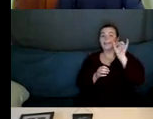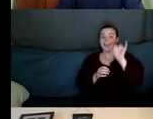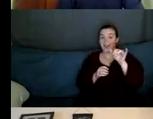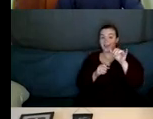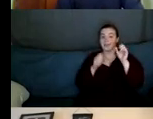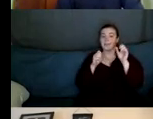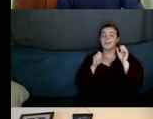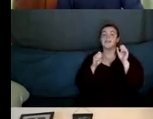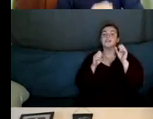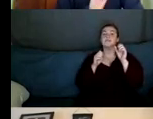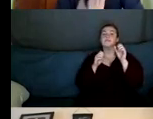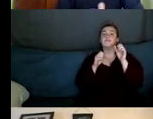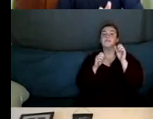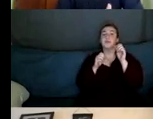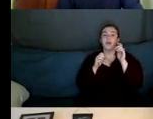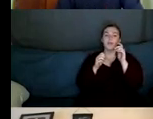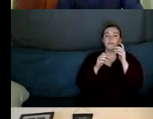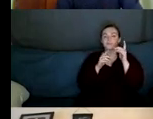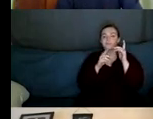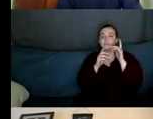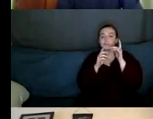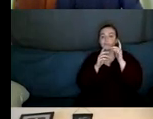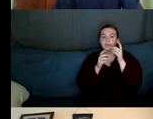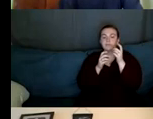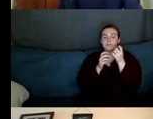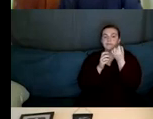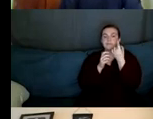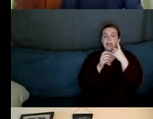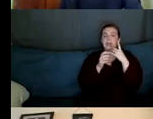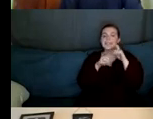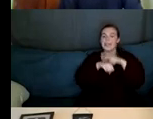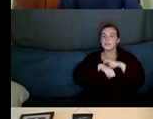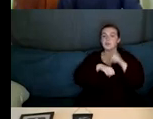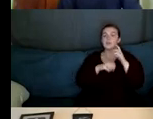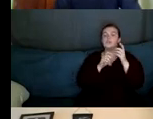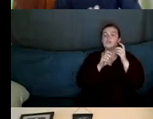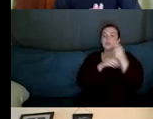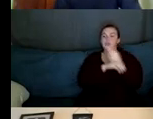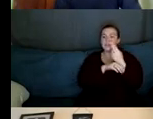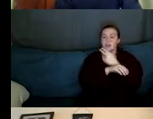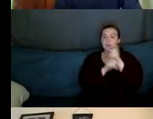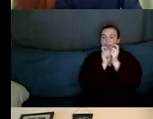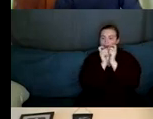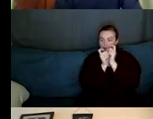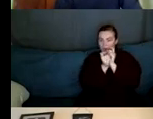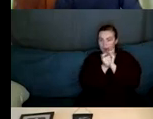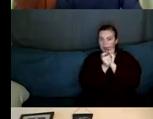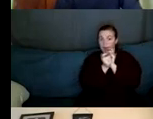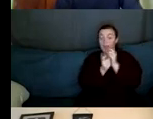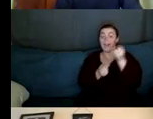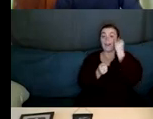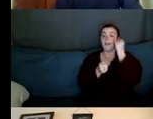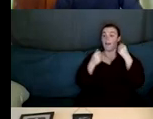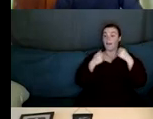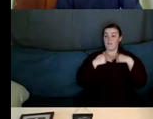adjustments. That's a lot easier than doing it manually. And if you happen to have a WordPress website as